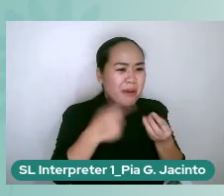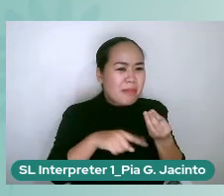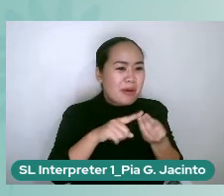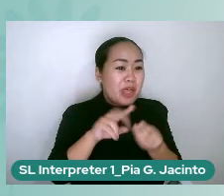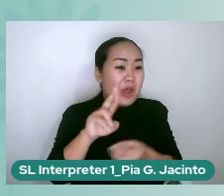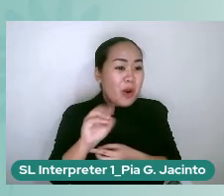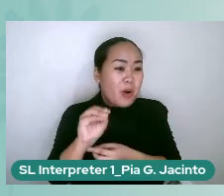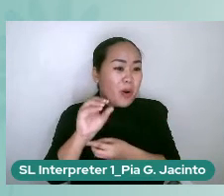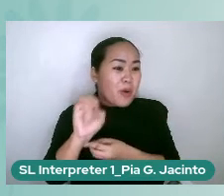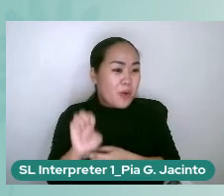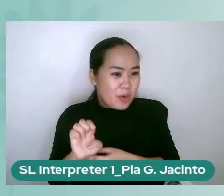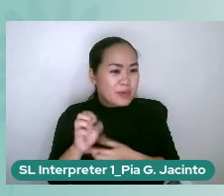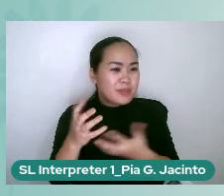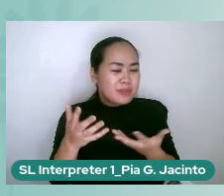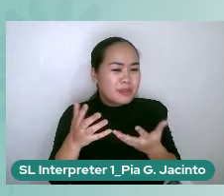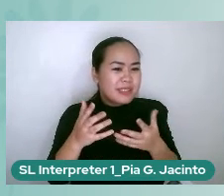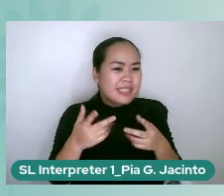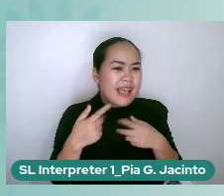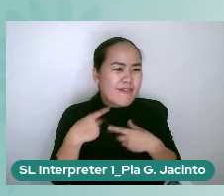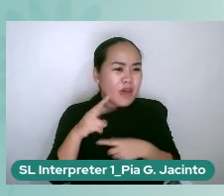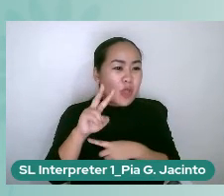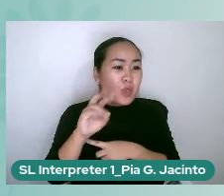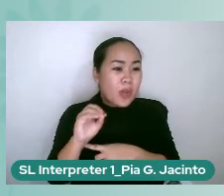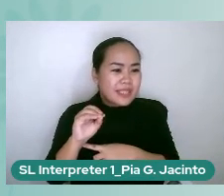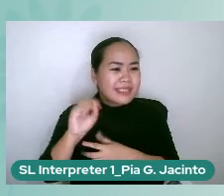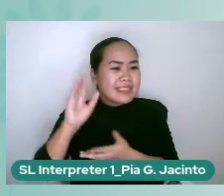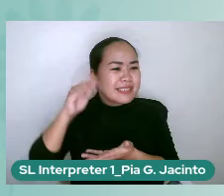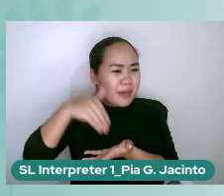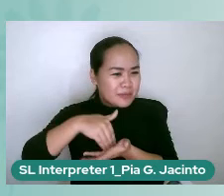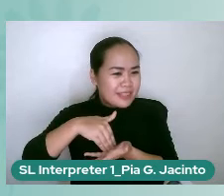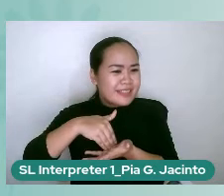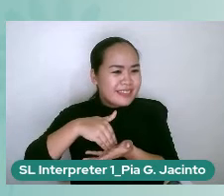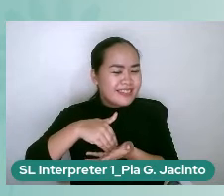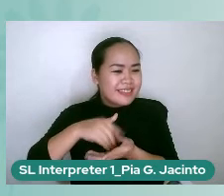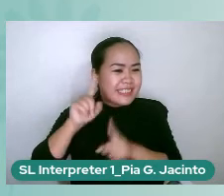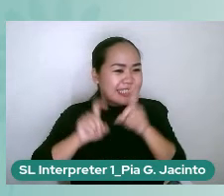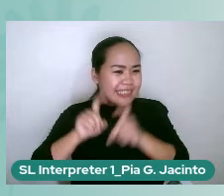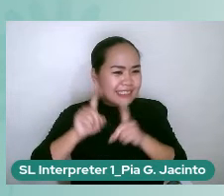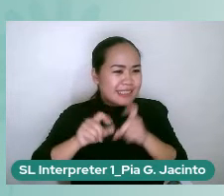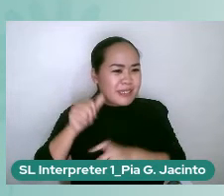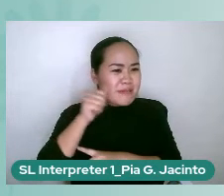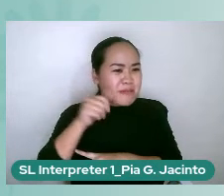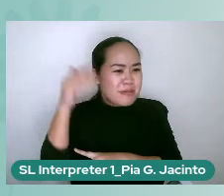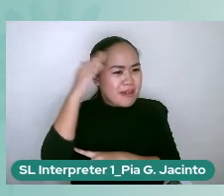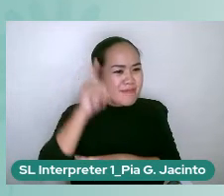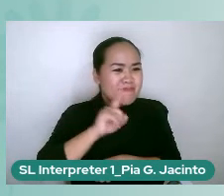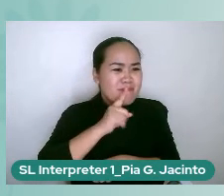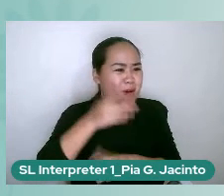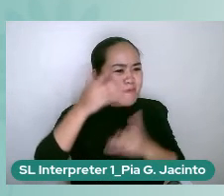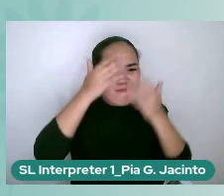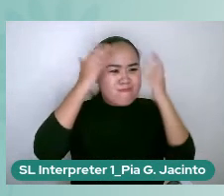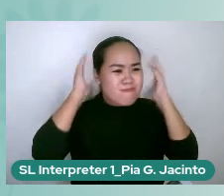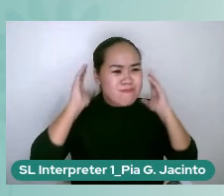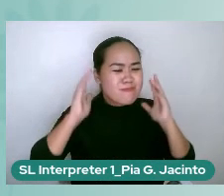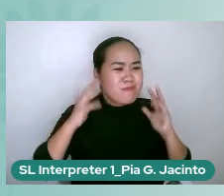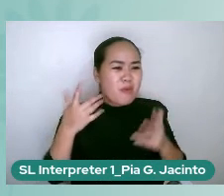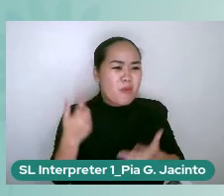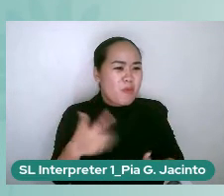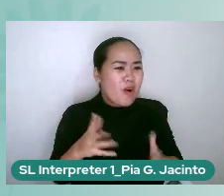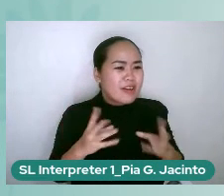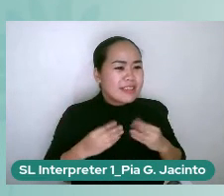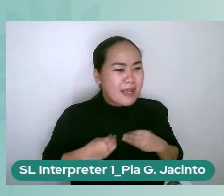over 20,000 screened women. As you can see, overwhelmingly acceptable to Malaysian